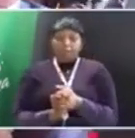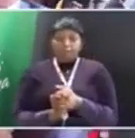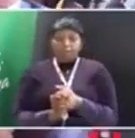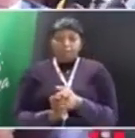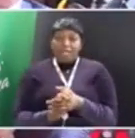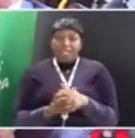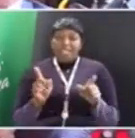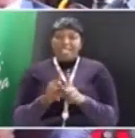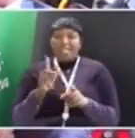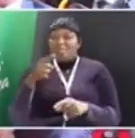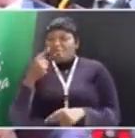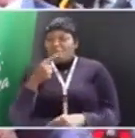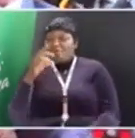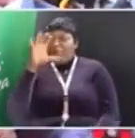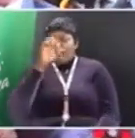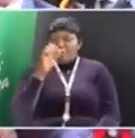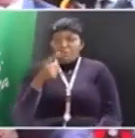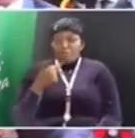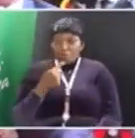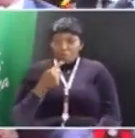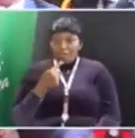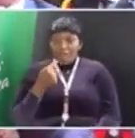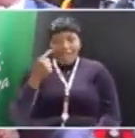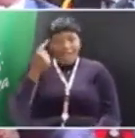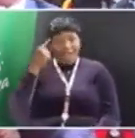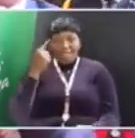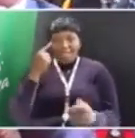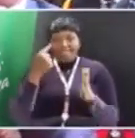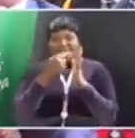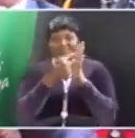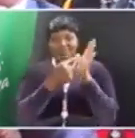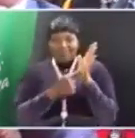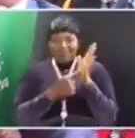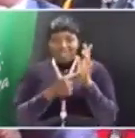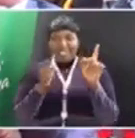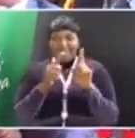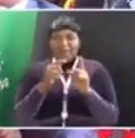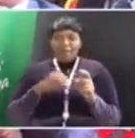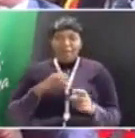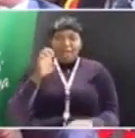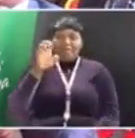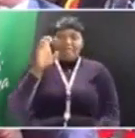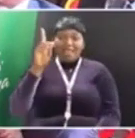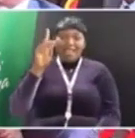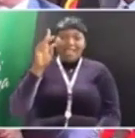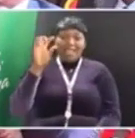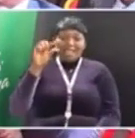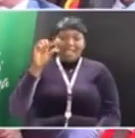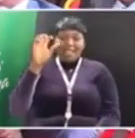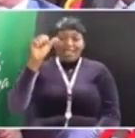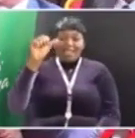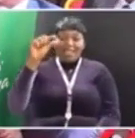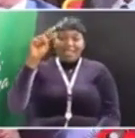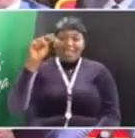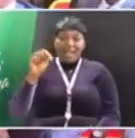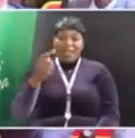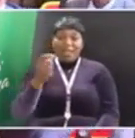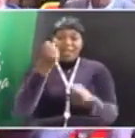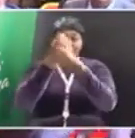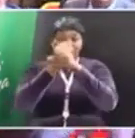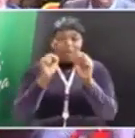Now, who have I missed out? I think that's the... that's the team. Of course, Edgar Peters, who's the president